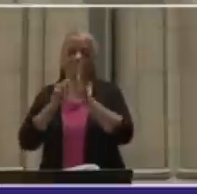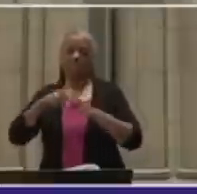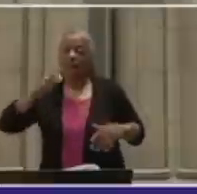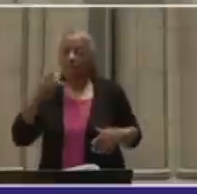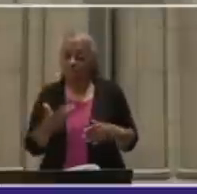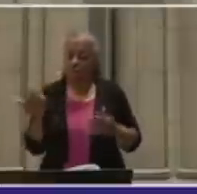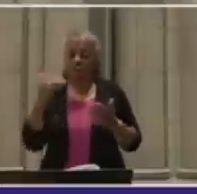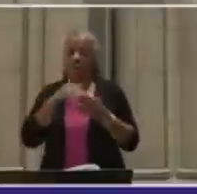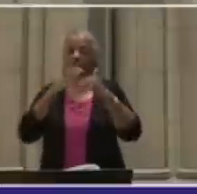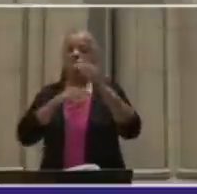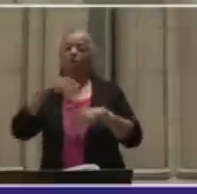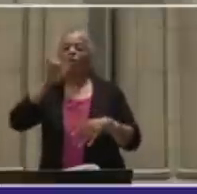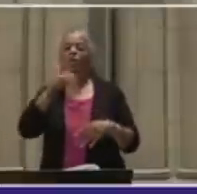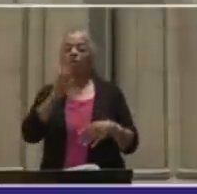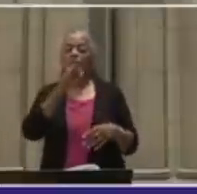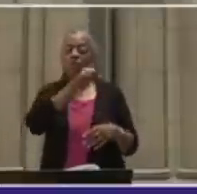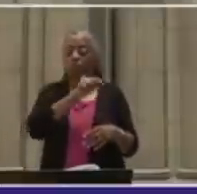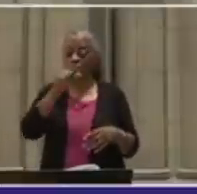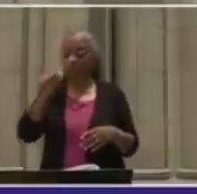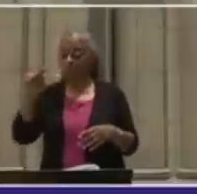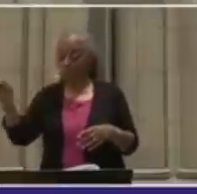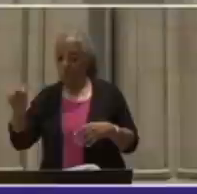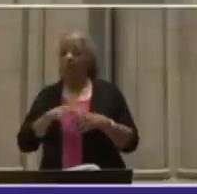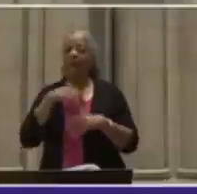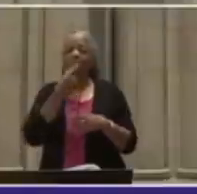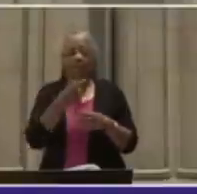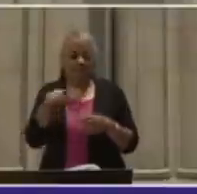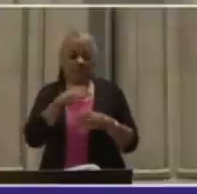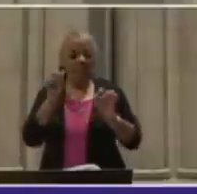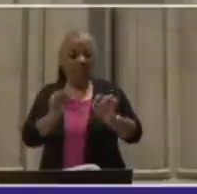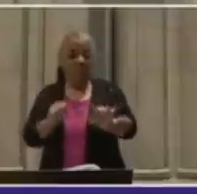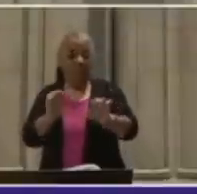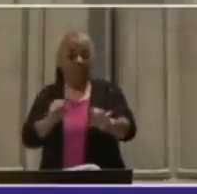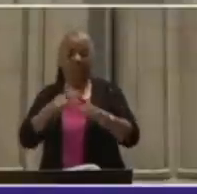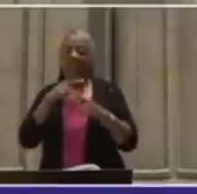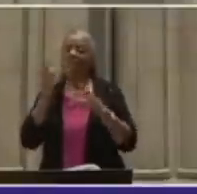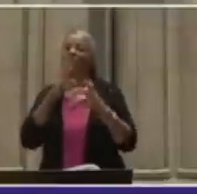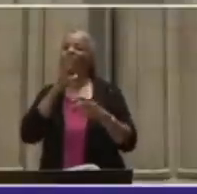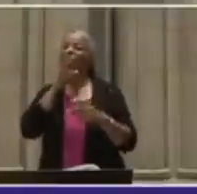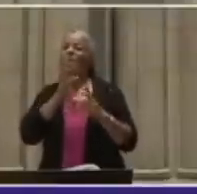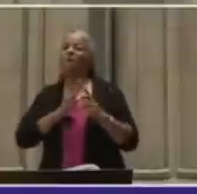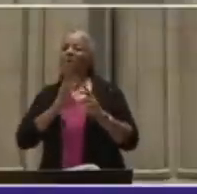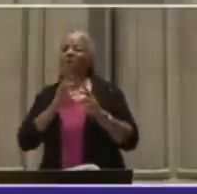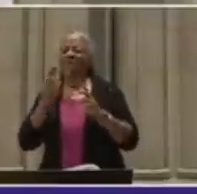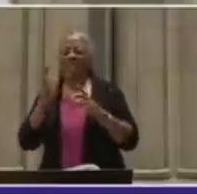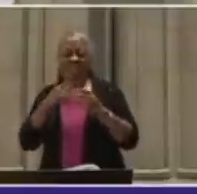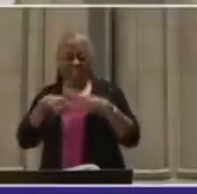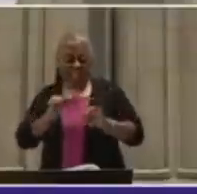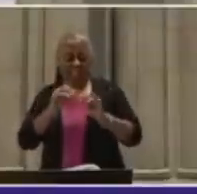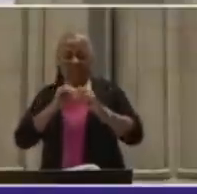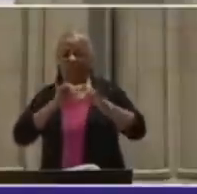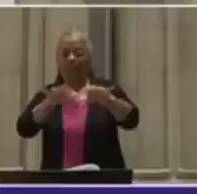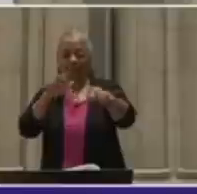reconstruction on June 20, 2020. I'm telling you, there's the possibility of the water justice still flowing.